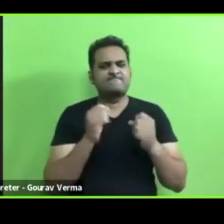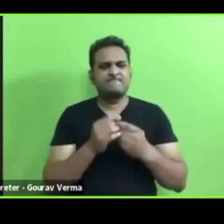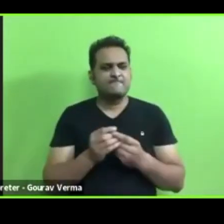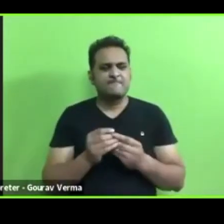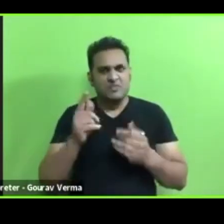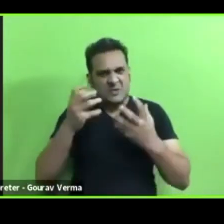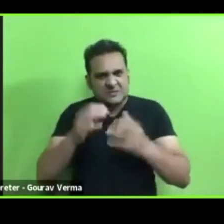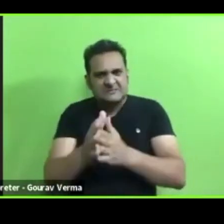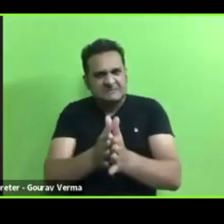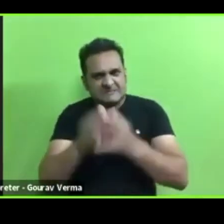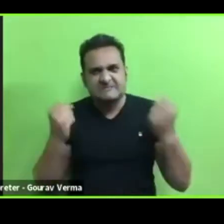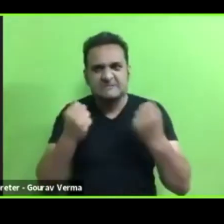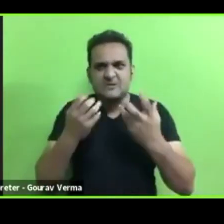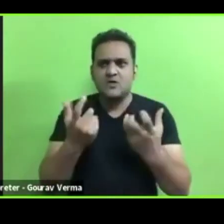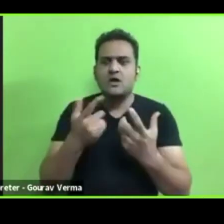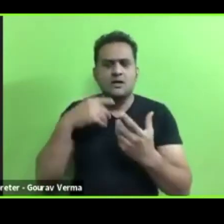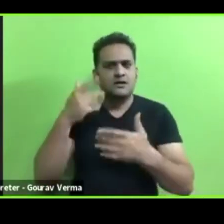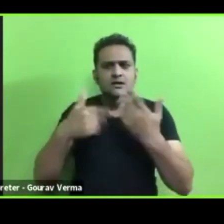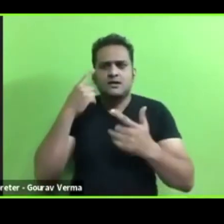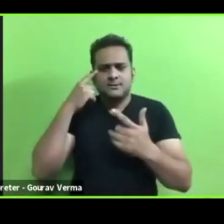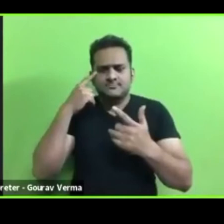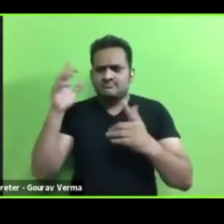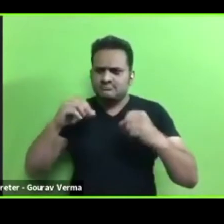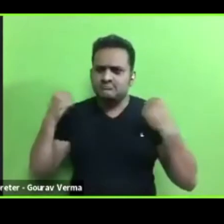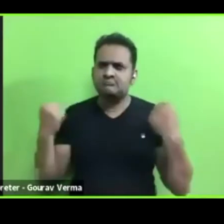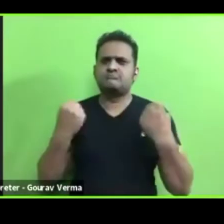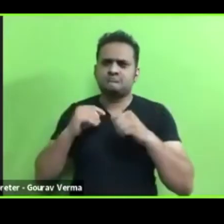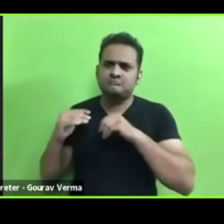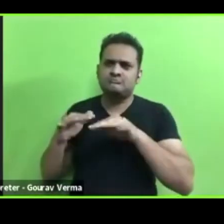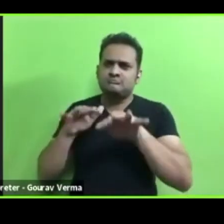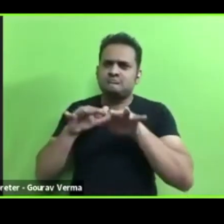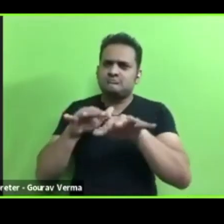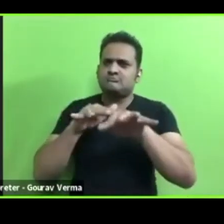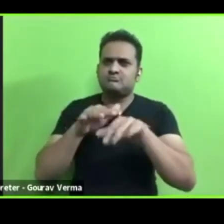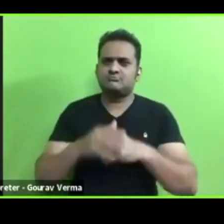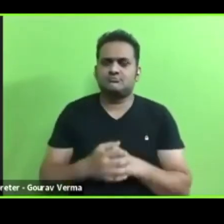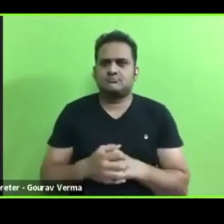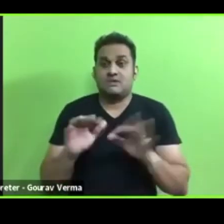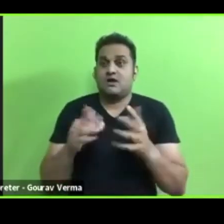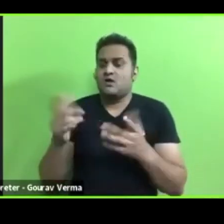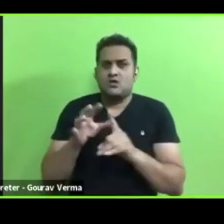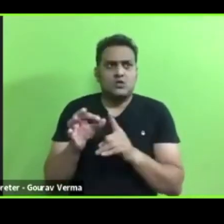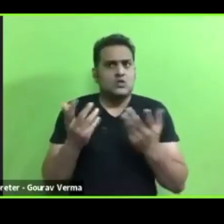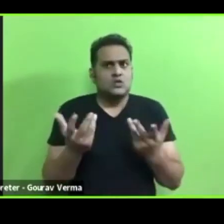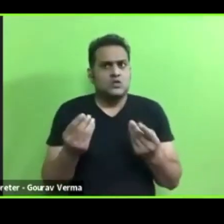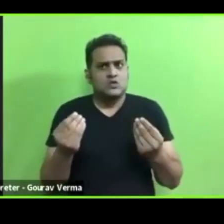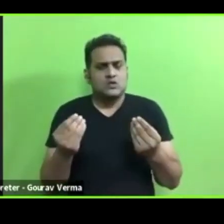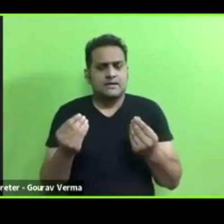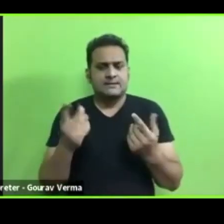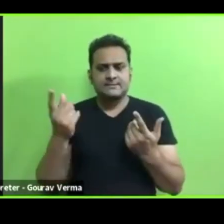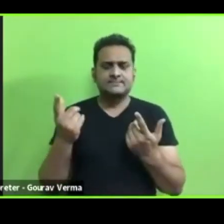And he wants to now create a momentum around that. How would he do it? He has a